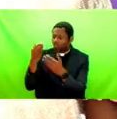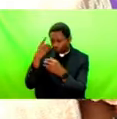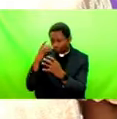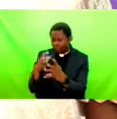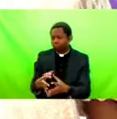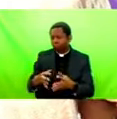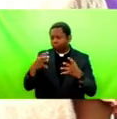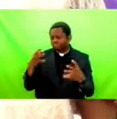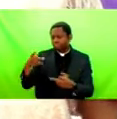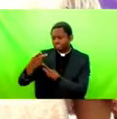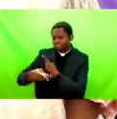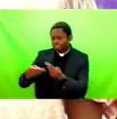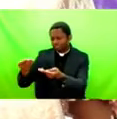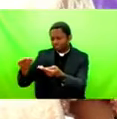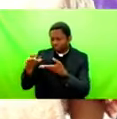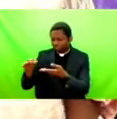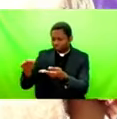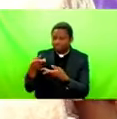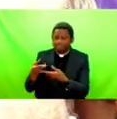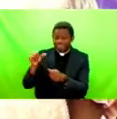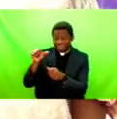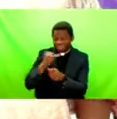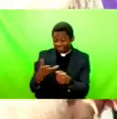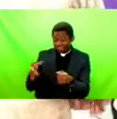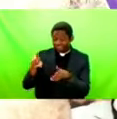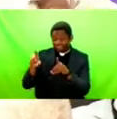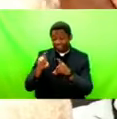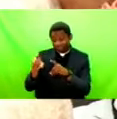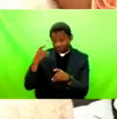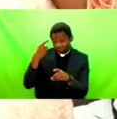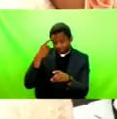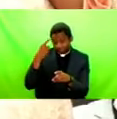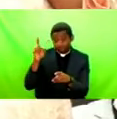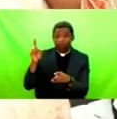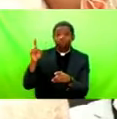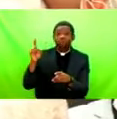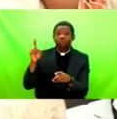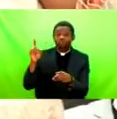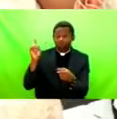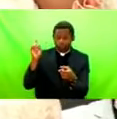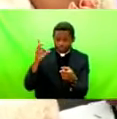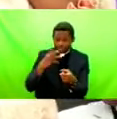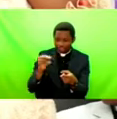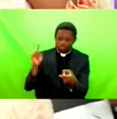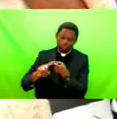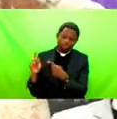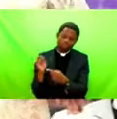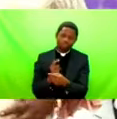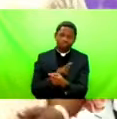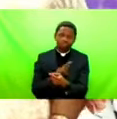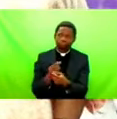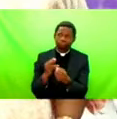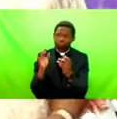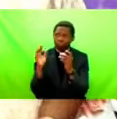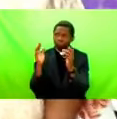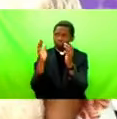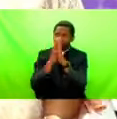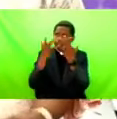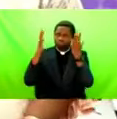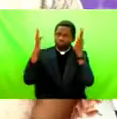kind provision and everything he has done for and to us. Can we give the Lord a praise,